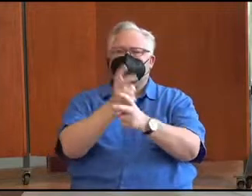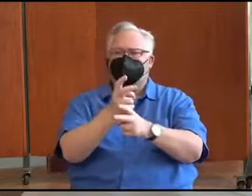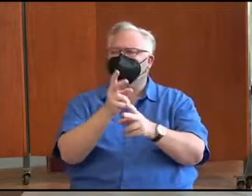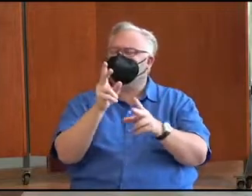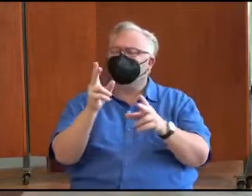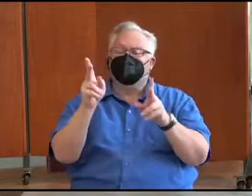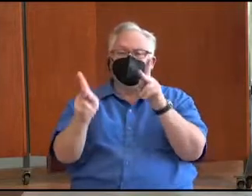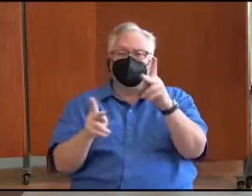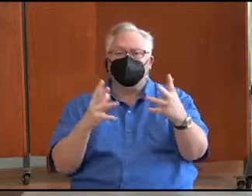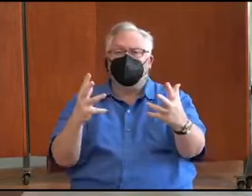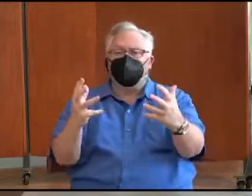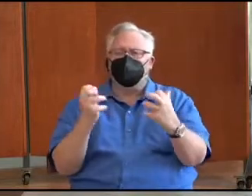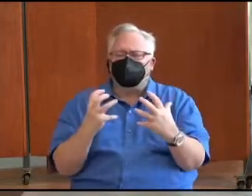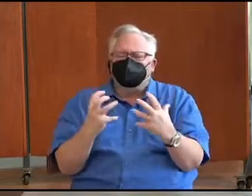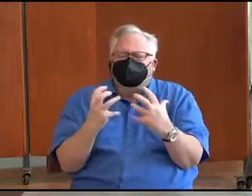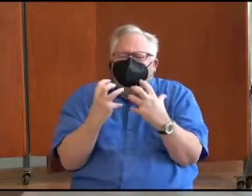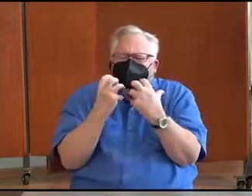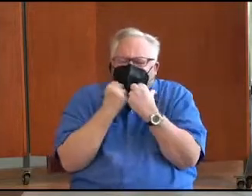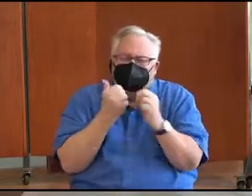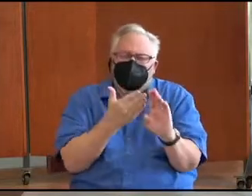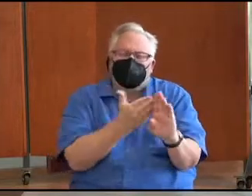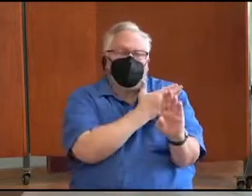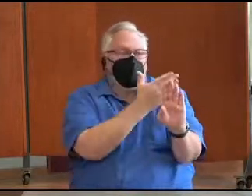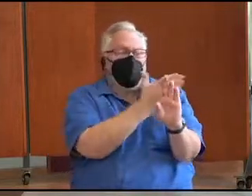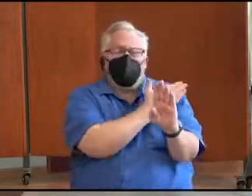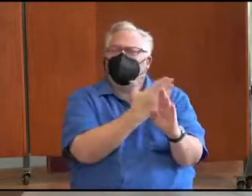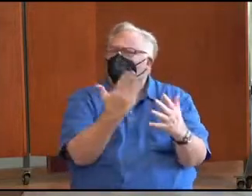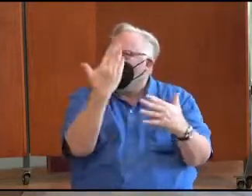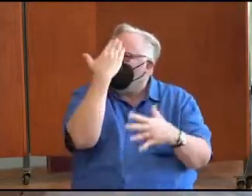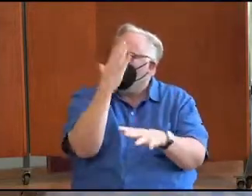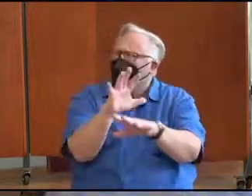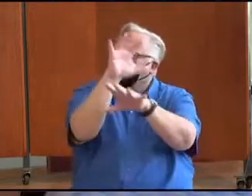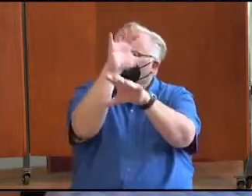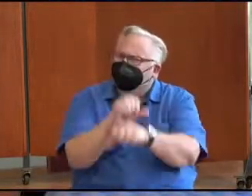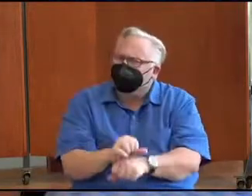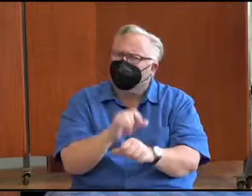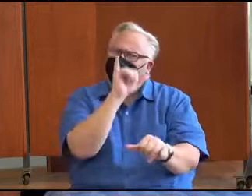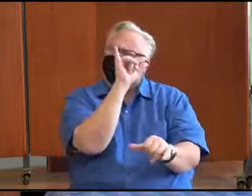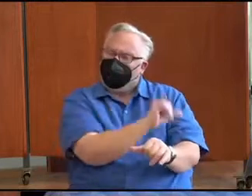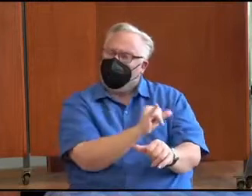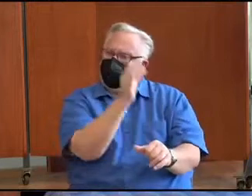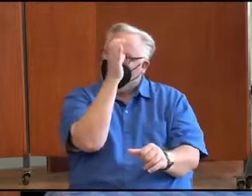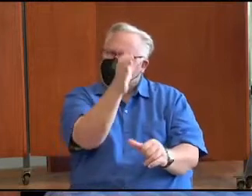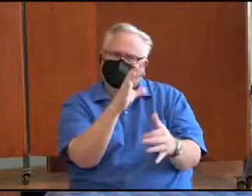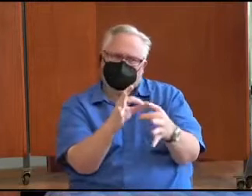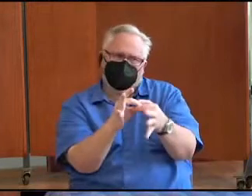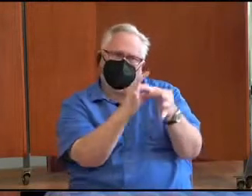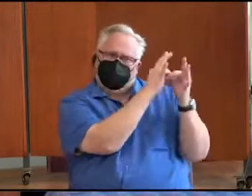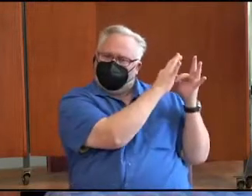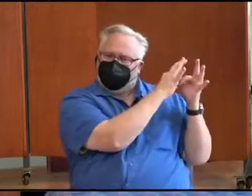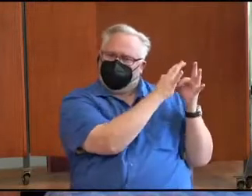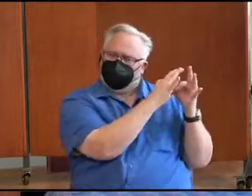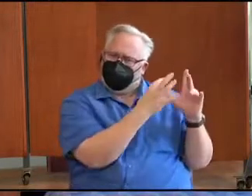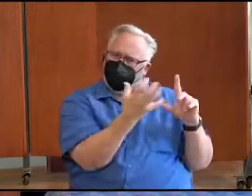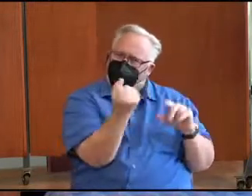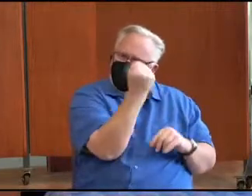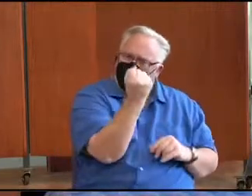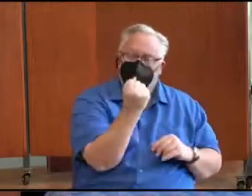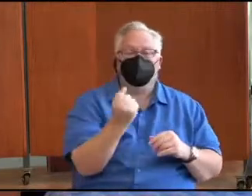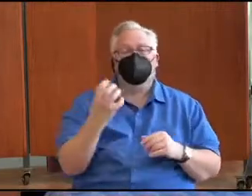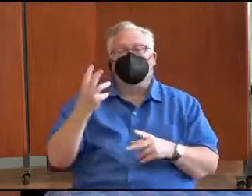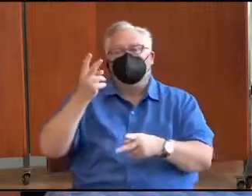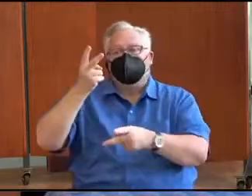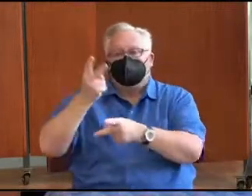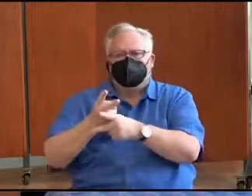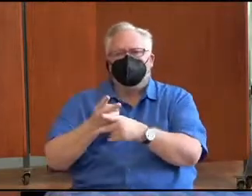to what has been. Cling to what is familiar out of that sense of fear, to cling to a status